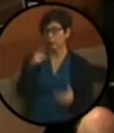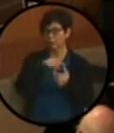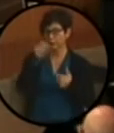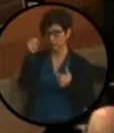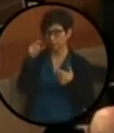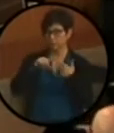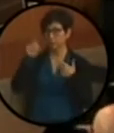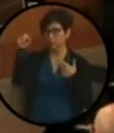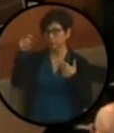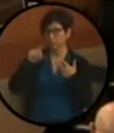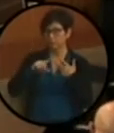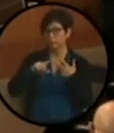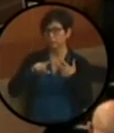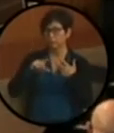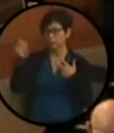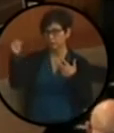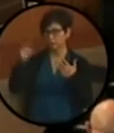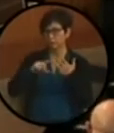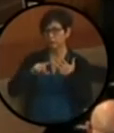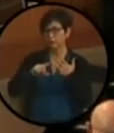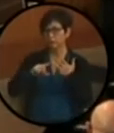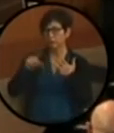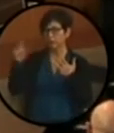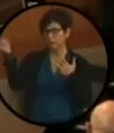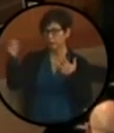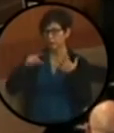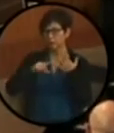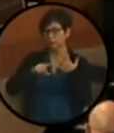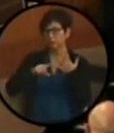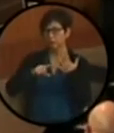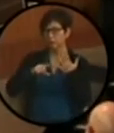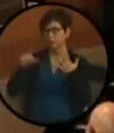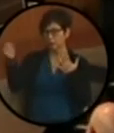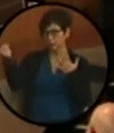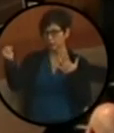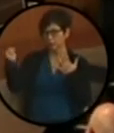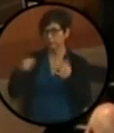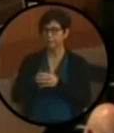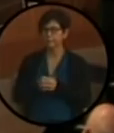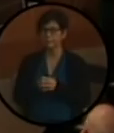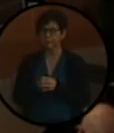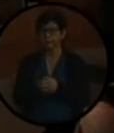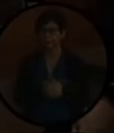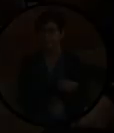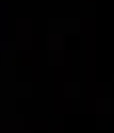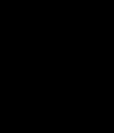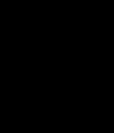Mr. Kessel? Yes. Ms. Hoppe? Yes. Mr. McDavid? Yes. Mr. Schmidt? Yes.